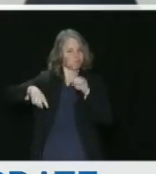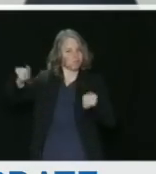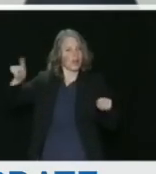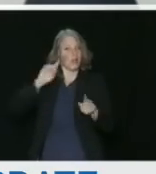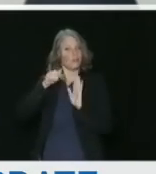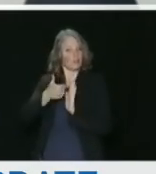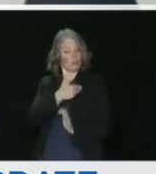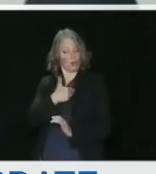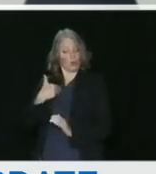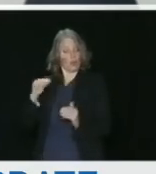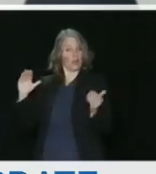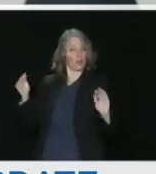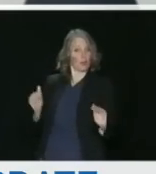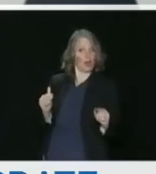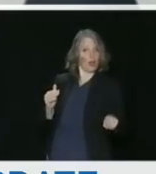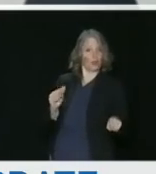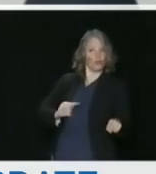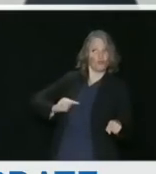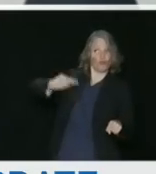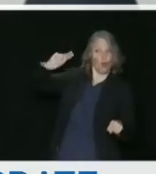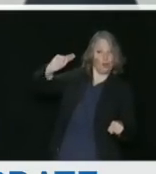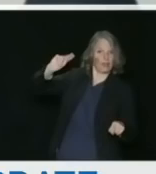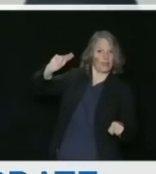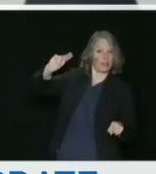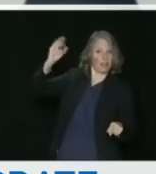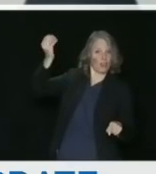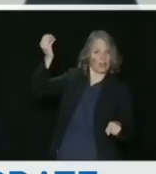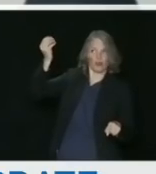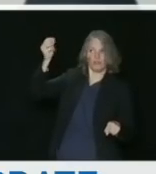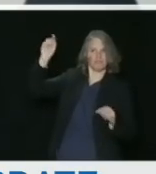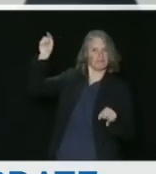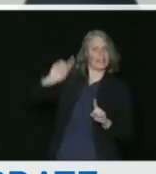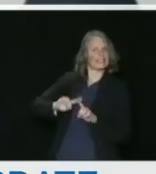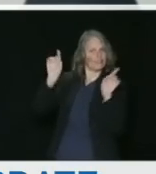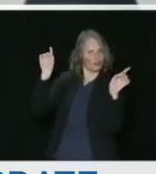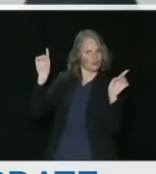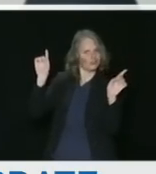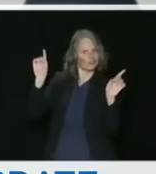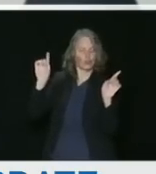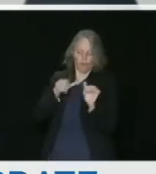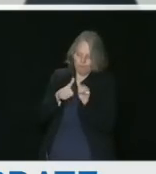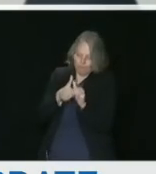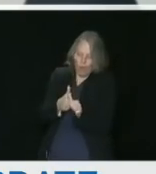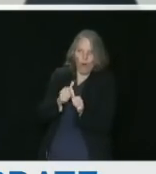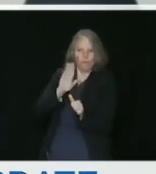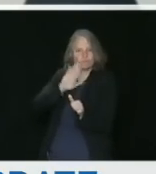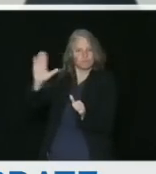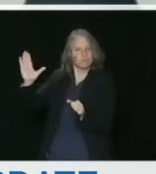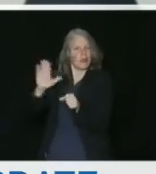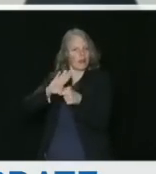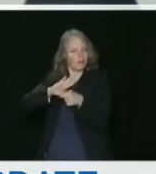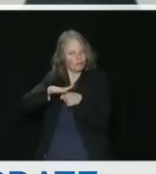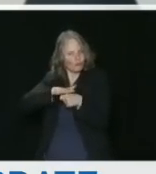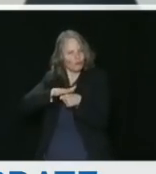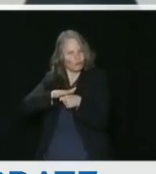Toronto region compared to Northern Ontario, for example. So I think